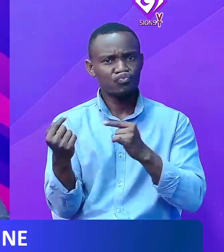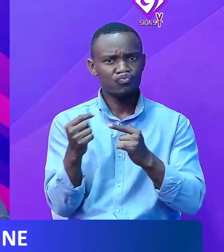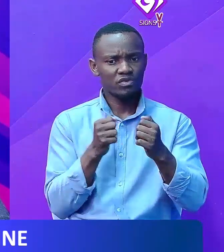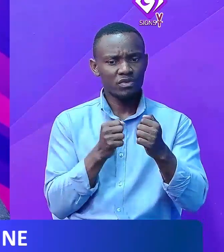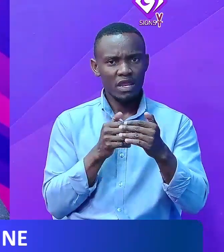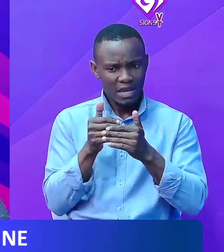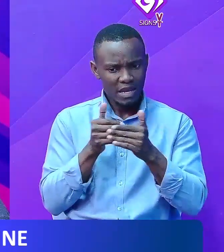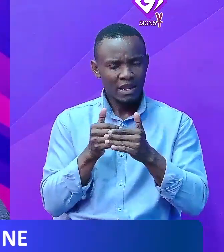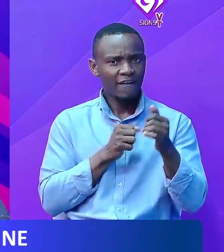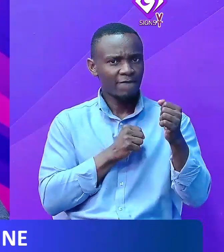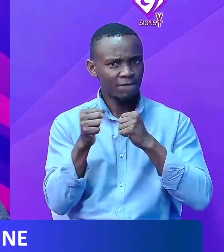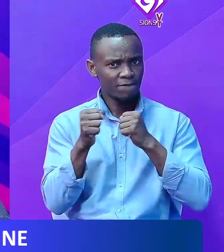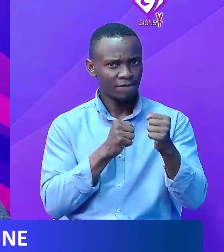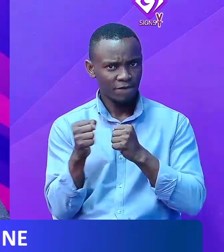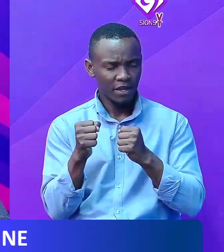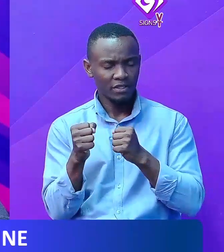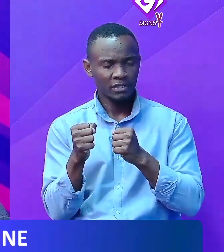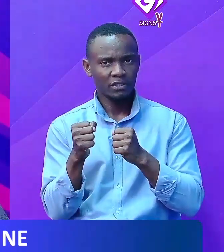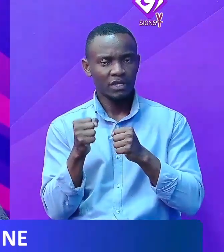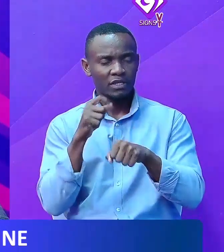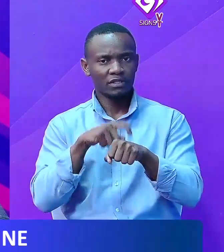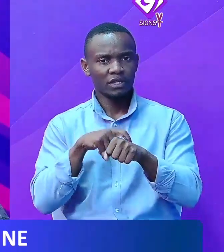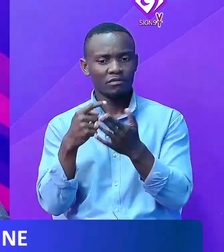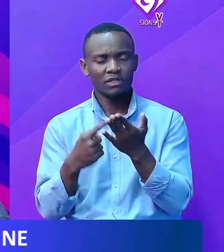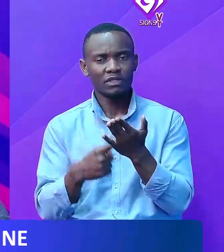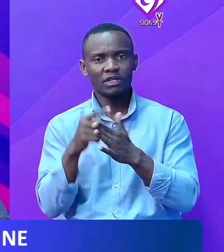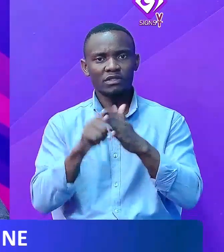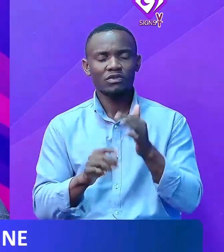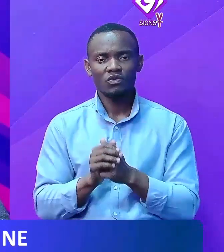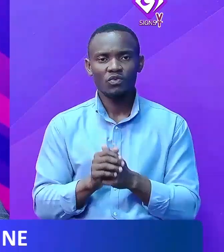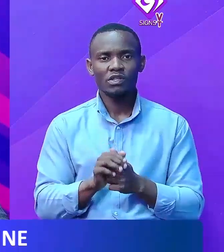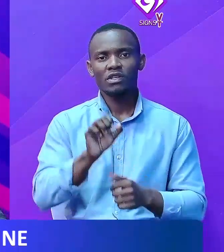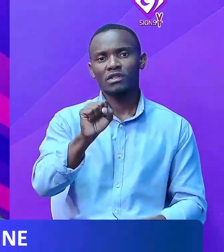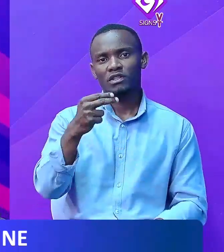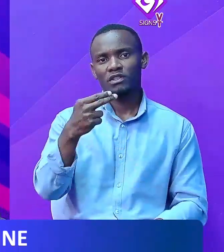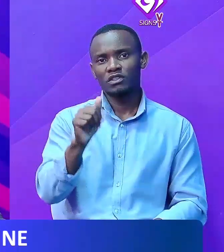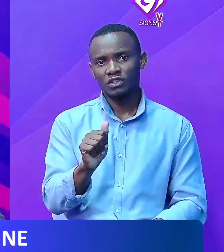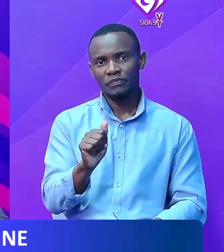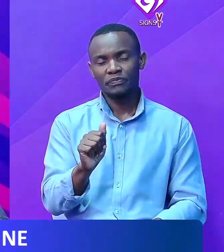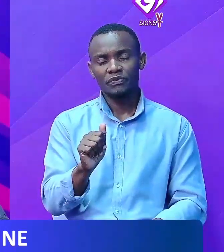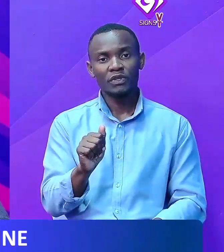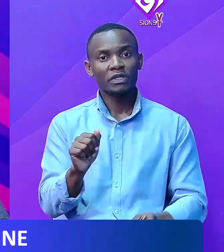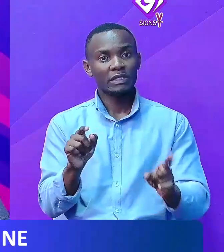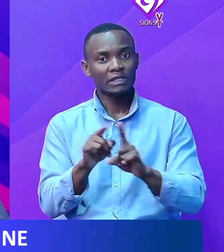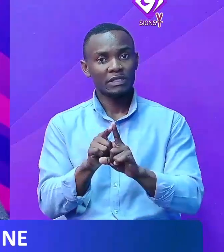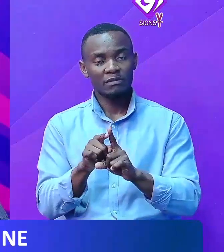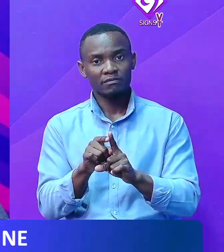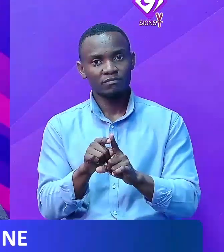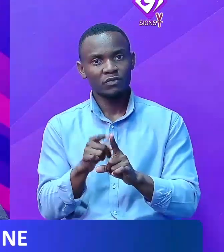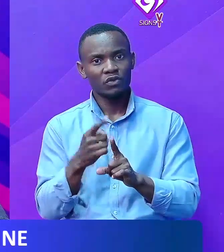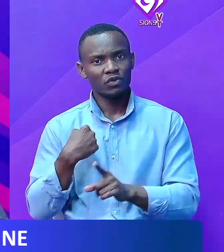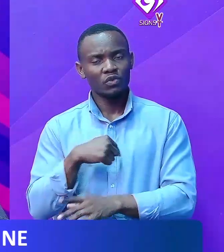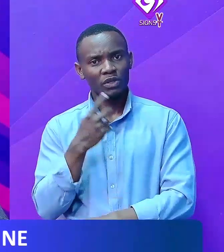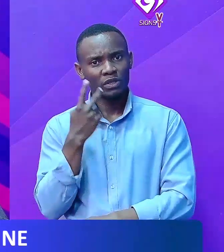fight during a session on the troubled Social Health Authority. At the height of the tension, a visibly